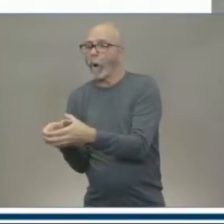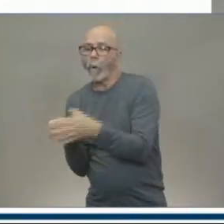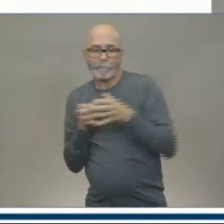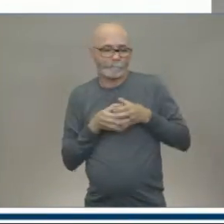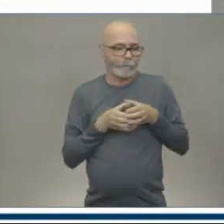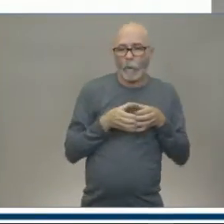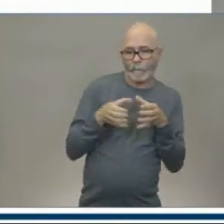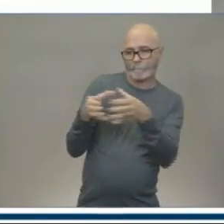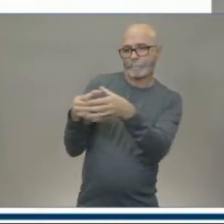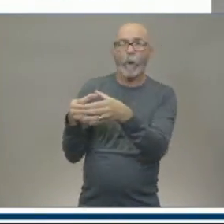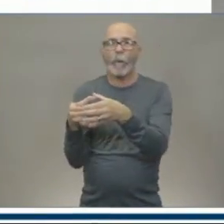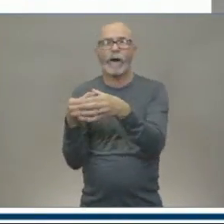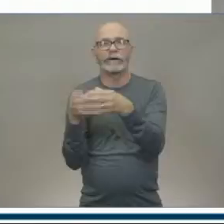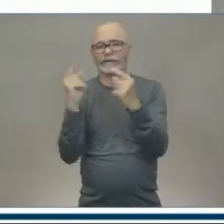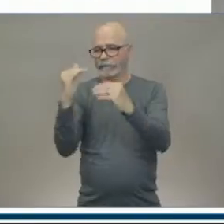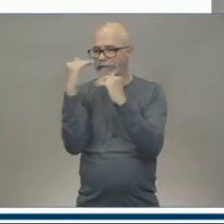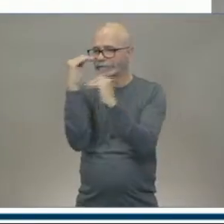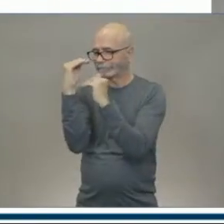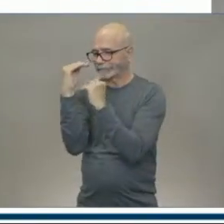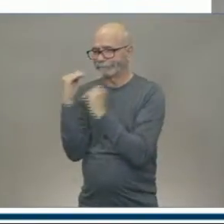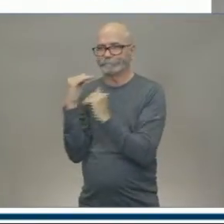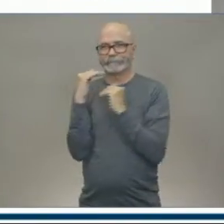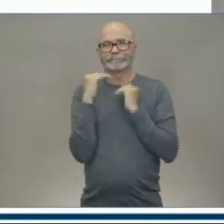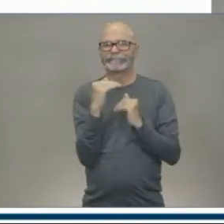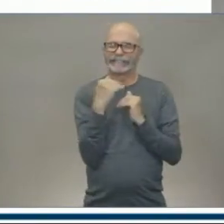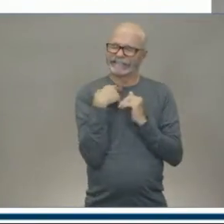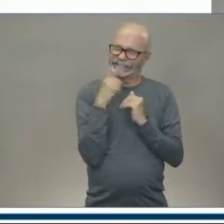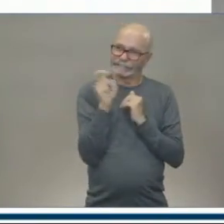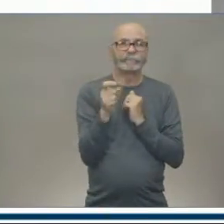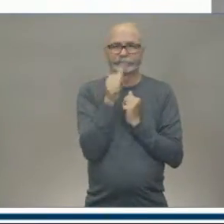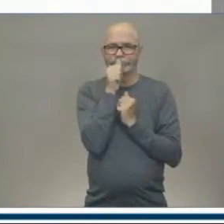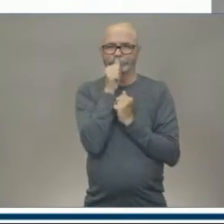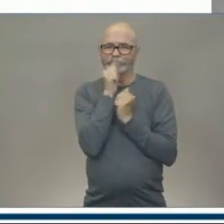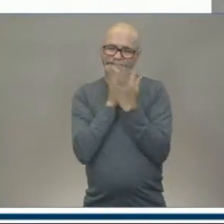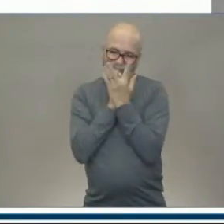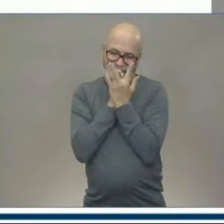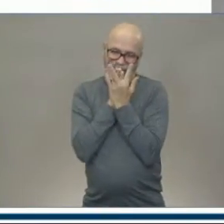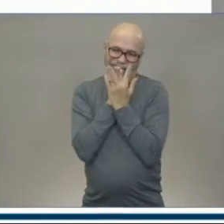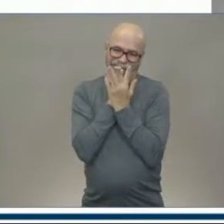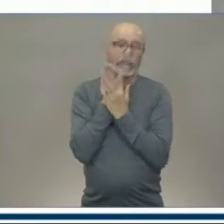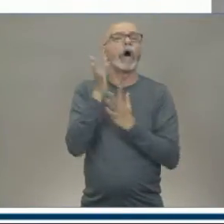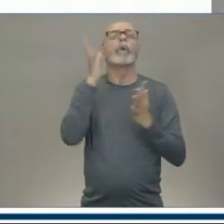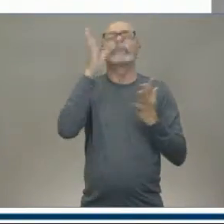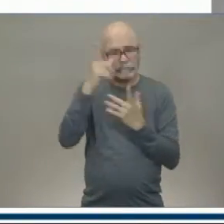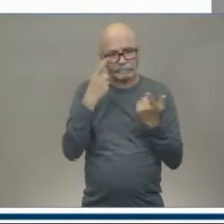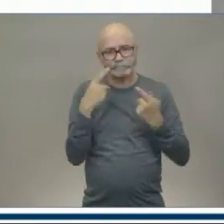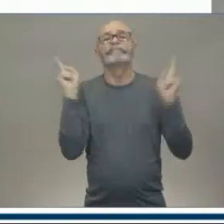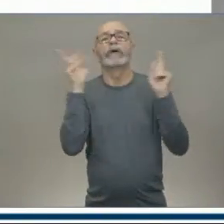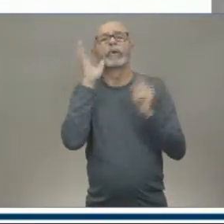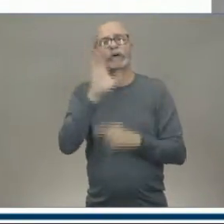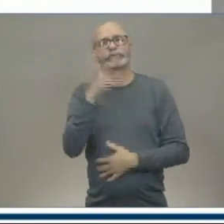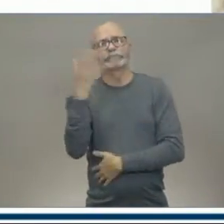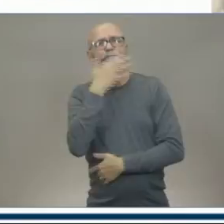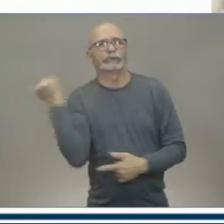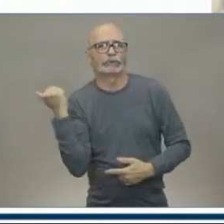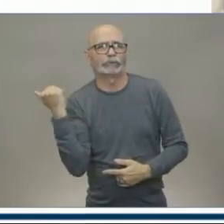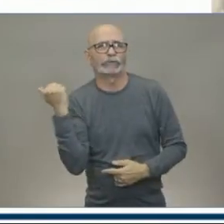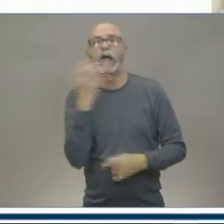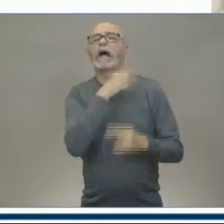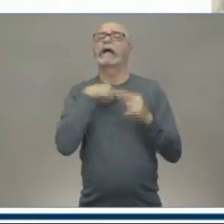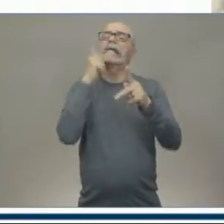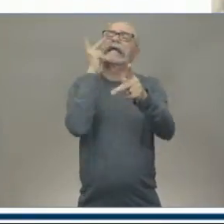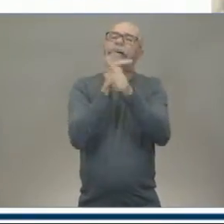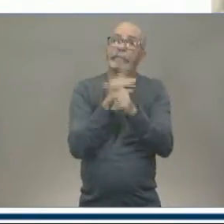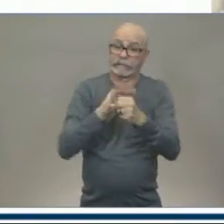We have to get through the holiday season by practicing COVID safety. Next question will